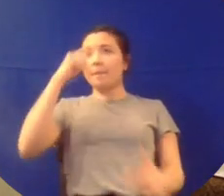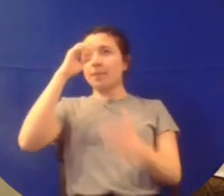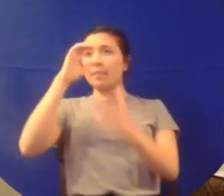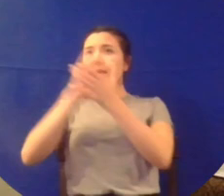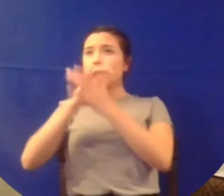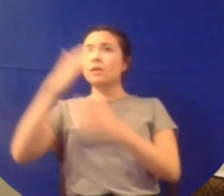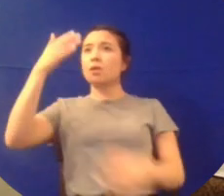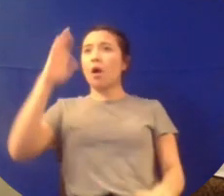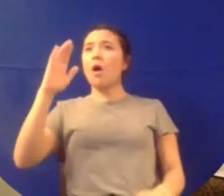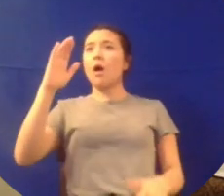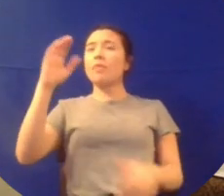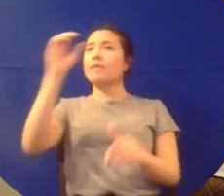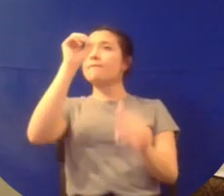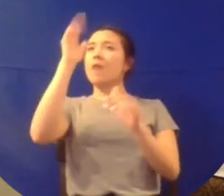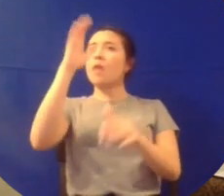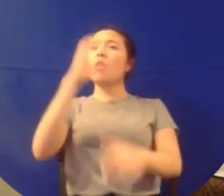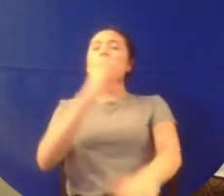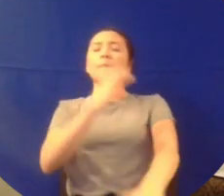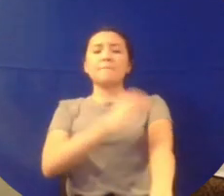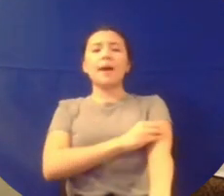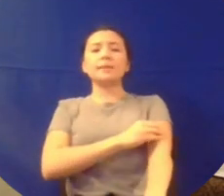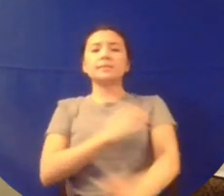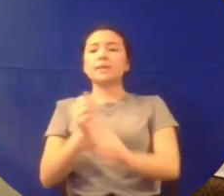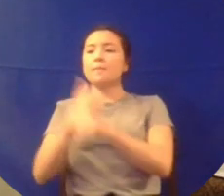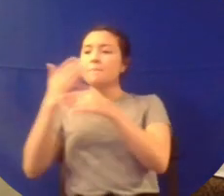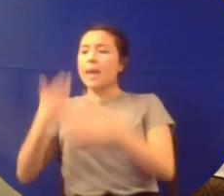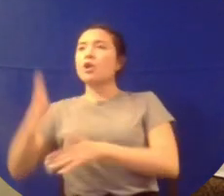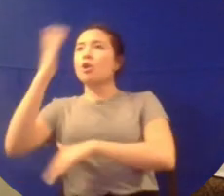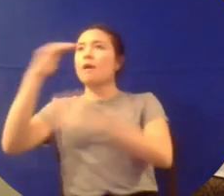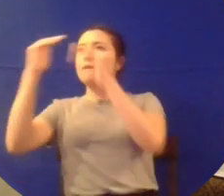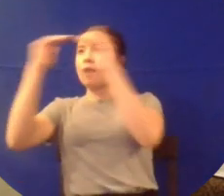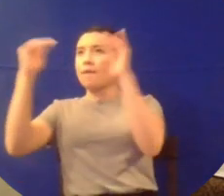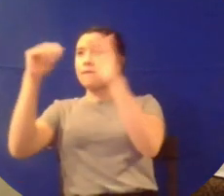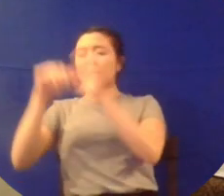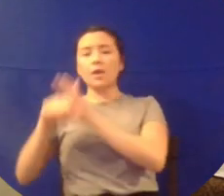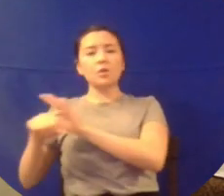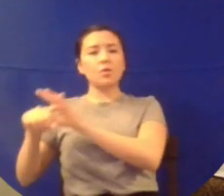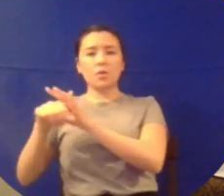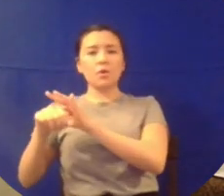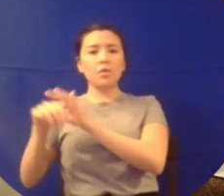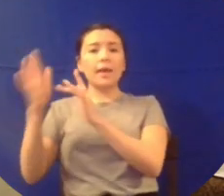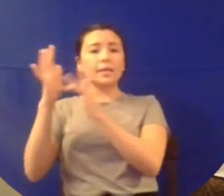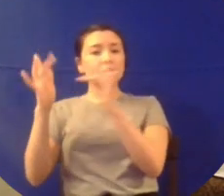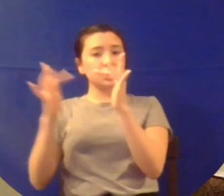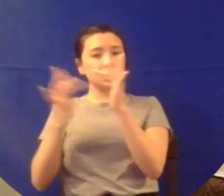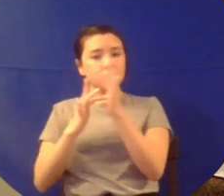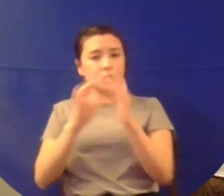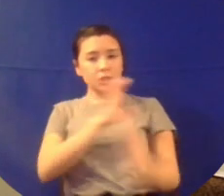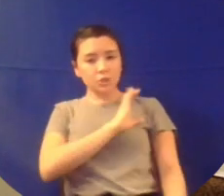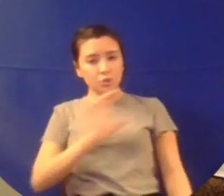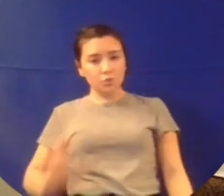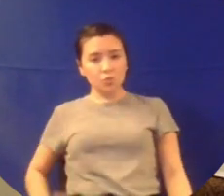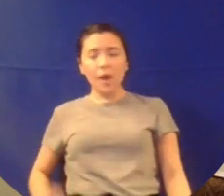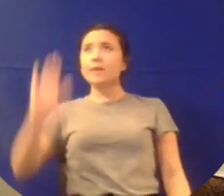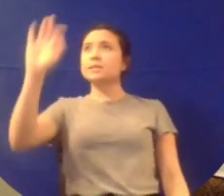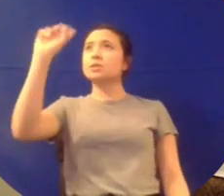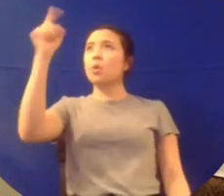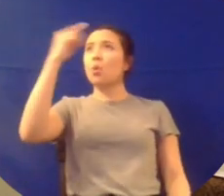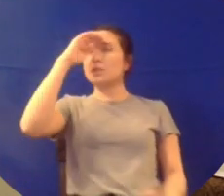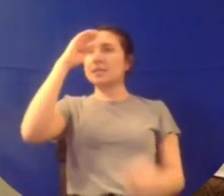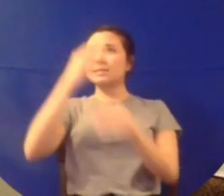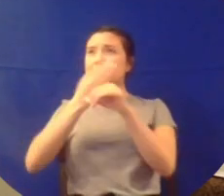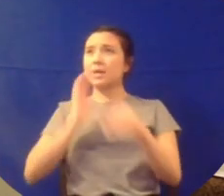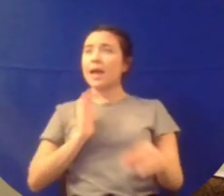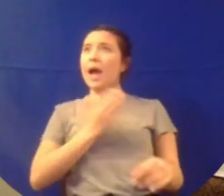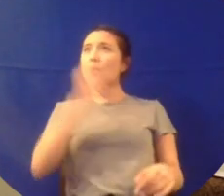in God, the Father Almighty, creator of heaven and earth, and in Jesus Christ, his only Son, our Lord,